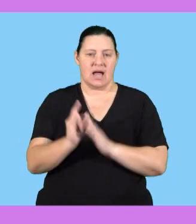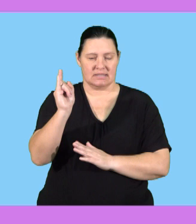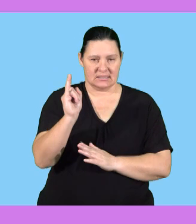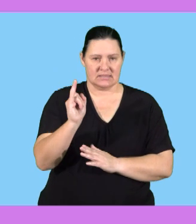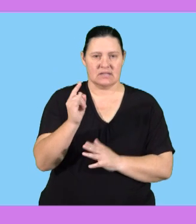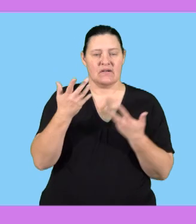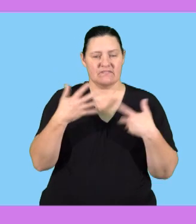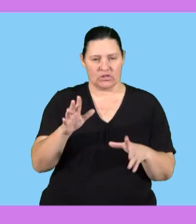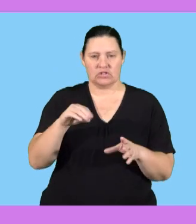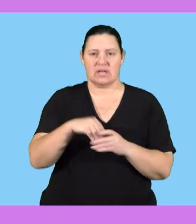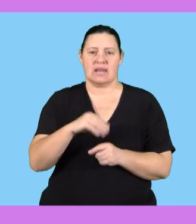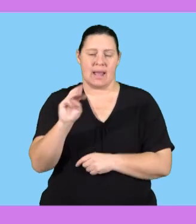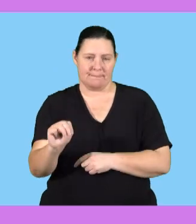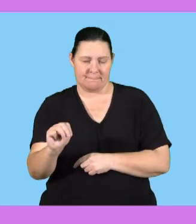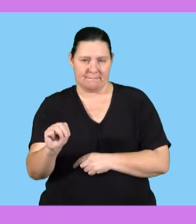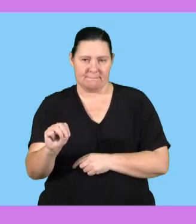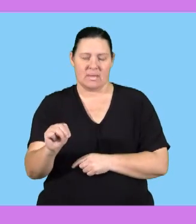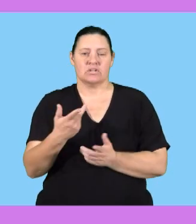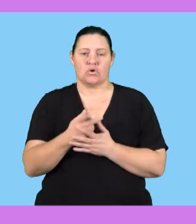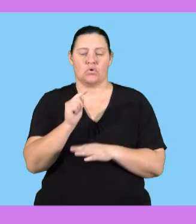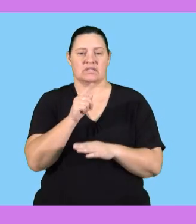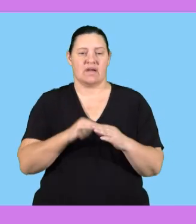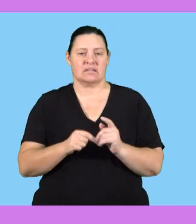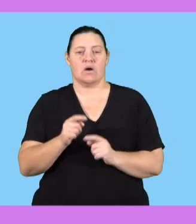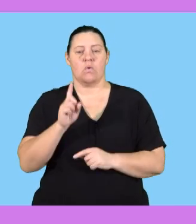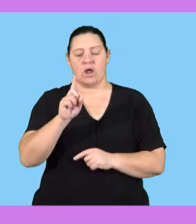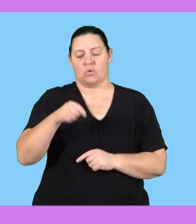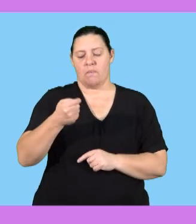height here is already in meters, so I'm going to say divided by